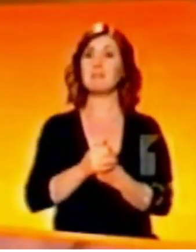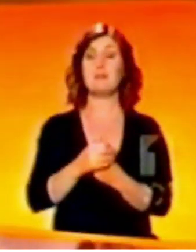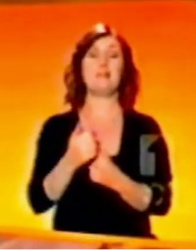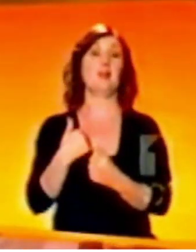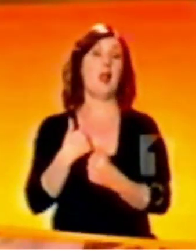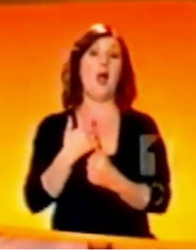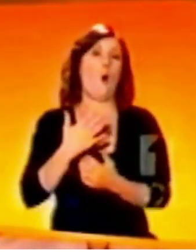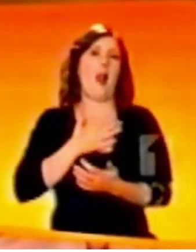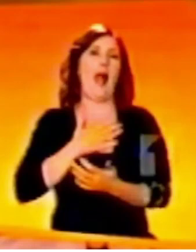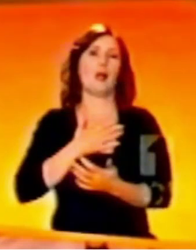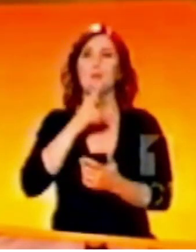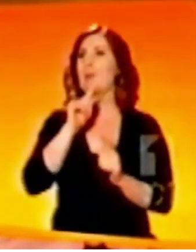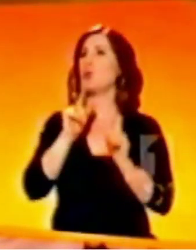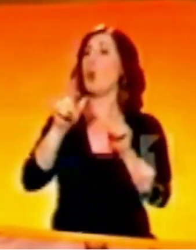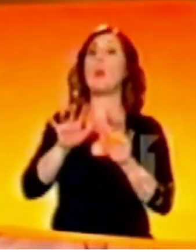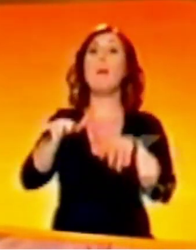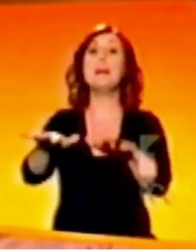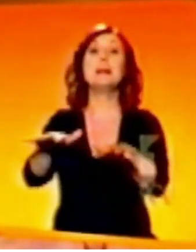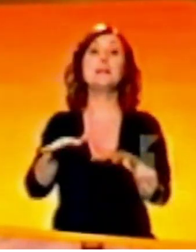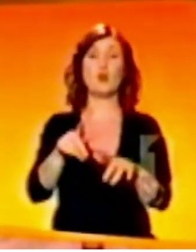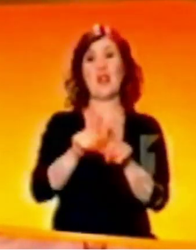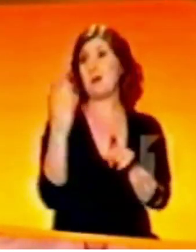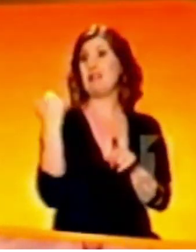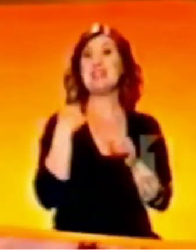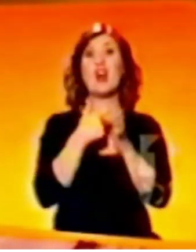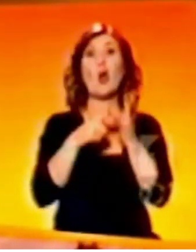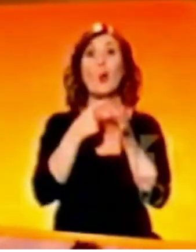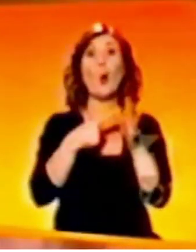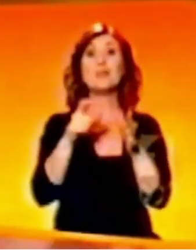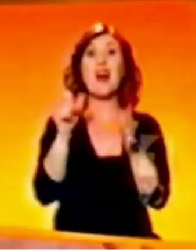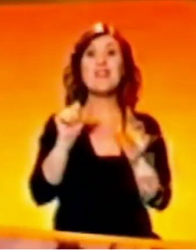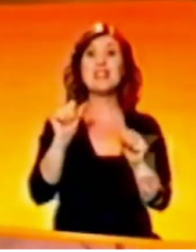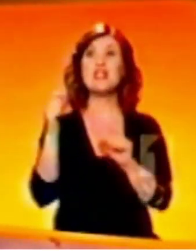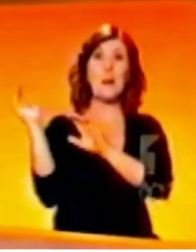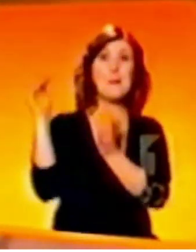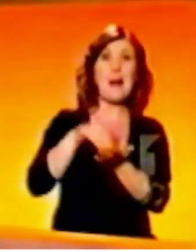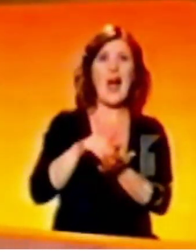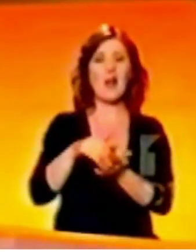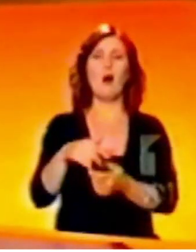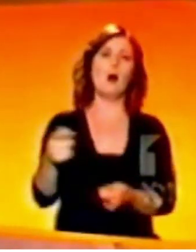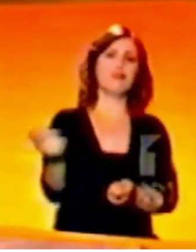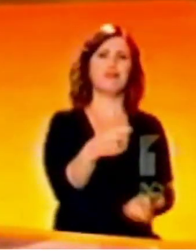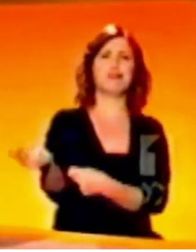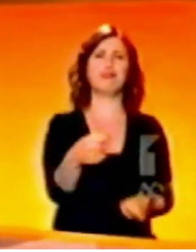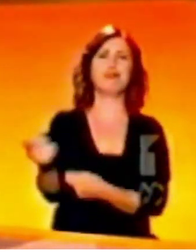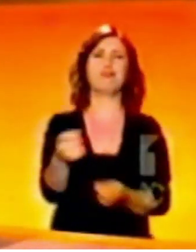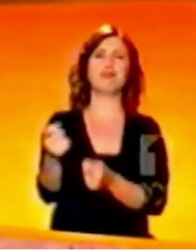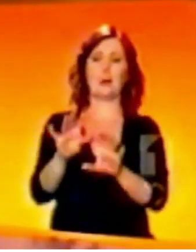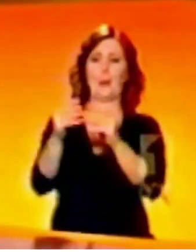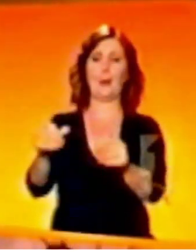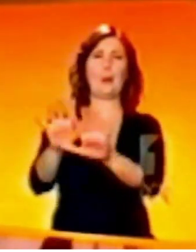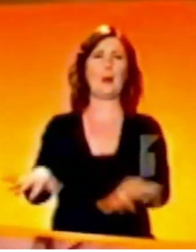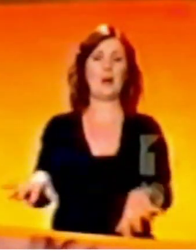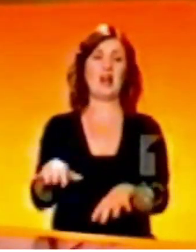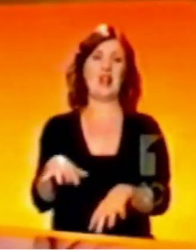love nothing more than to come back from the beach, or when I came back from Kokoda, to have left the wheelchair outside and hosed it down for a half an hour. But if